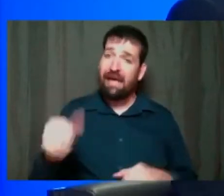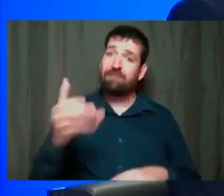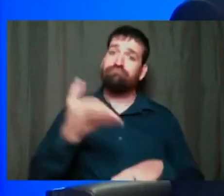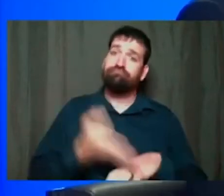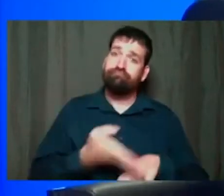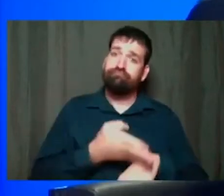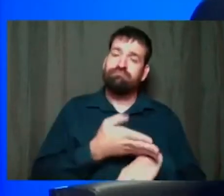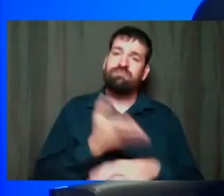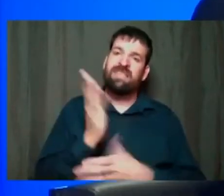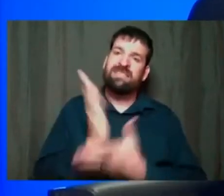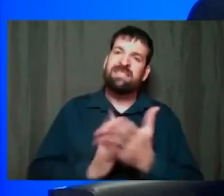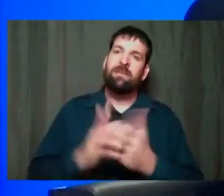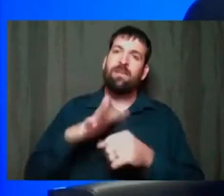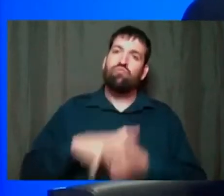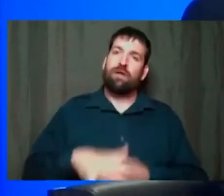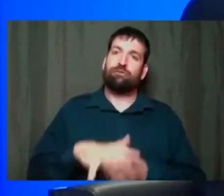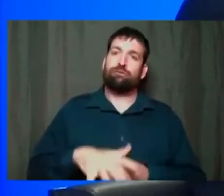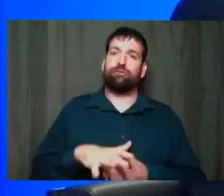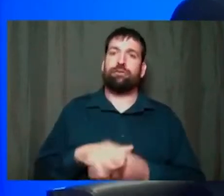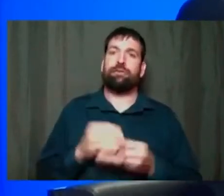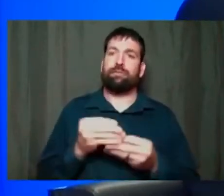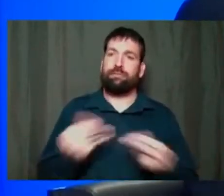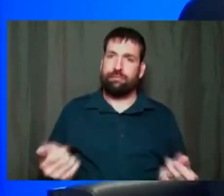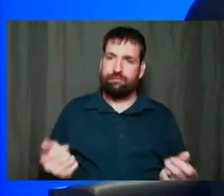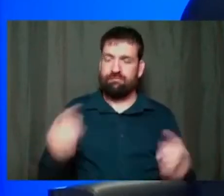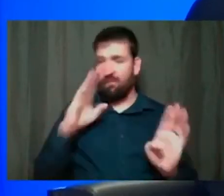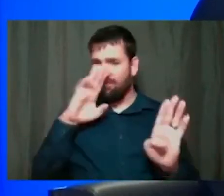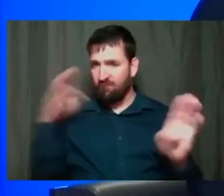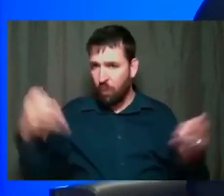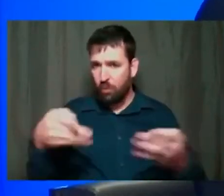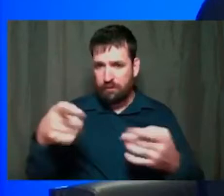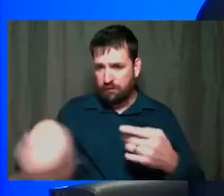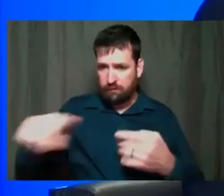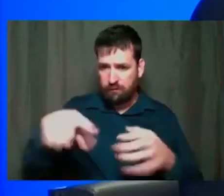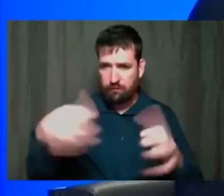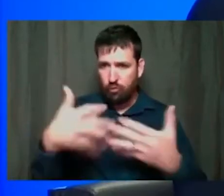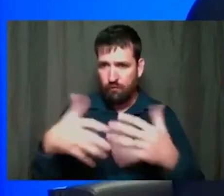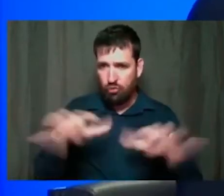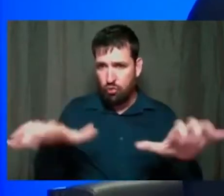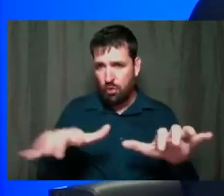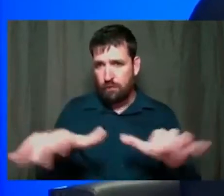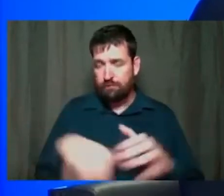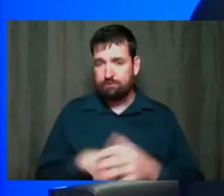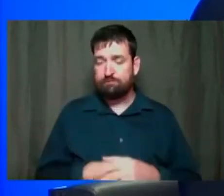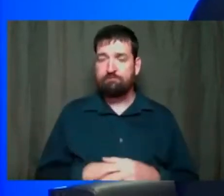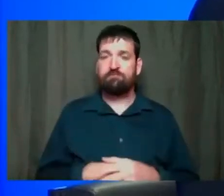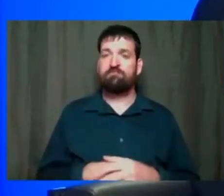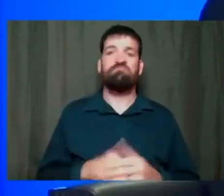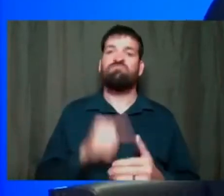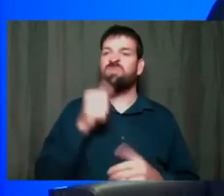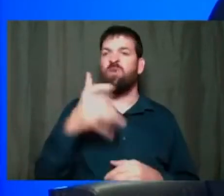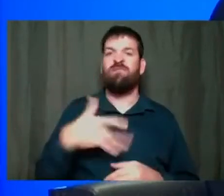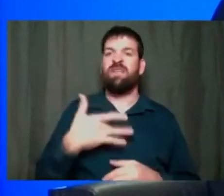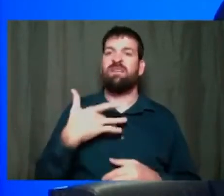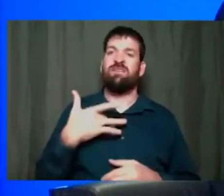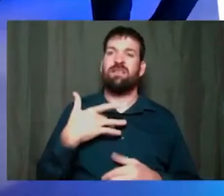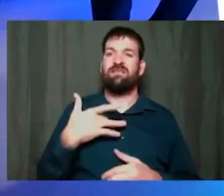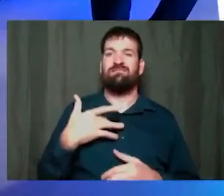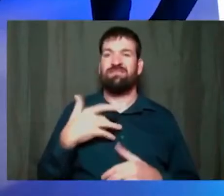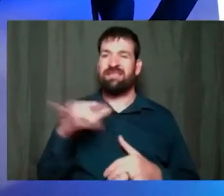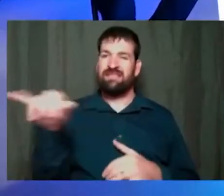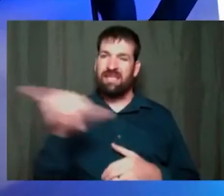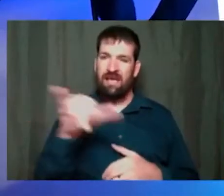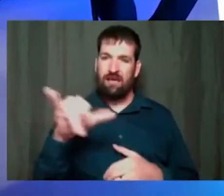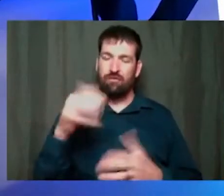of the individual and puts, a little more focus on the activity or whatever it is, so they don't feel as much social anxiety. But that might be easier for somebody